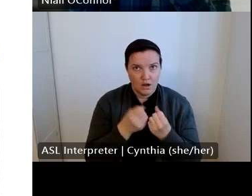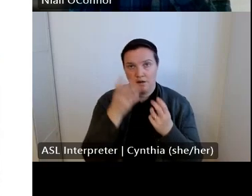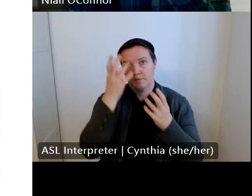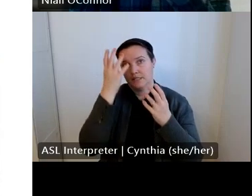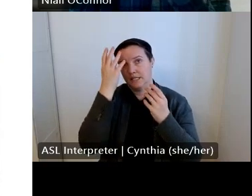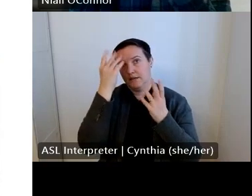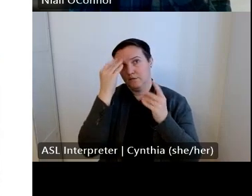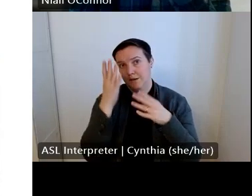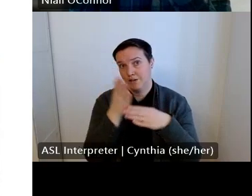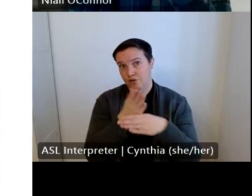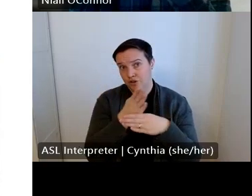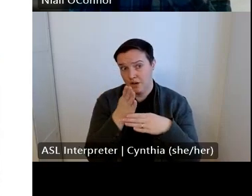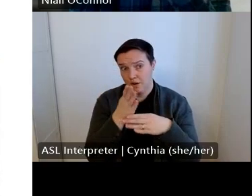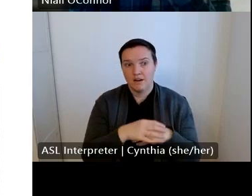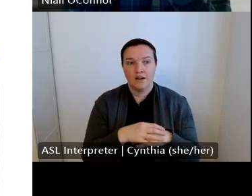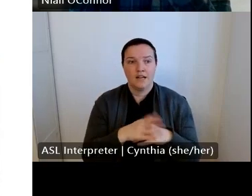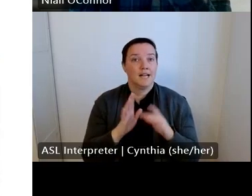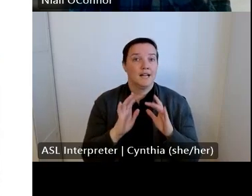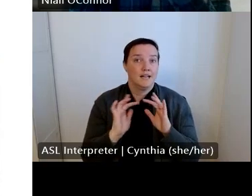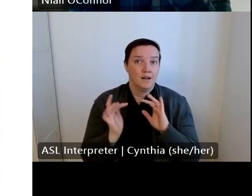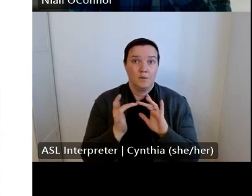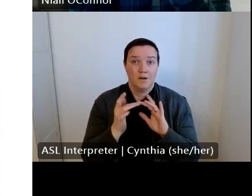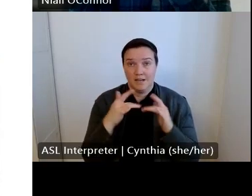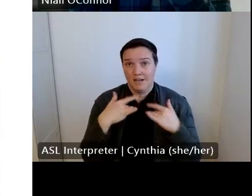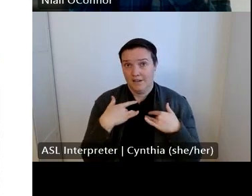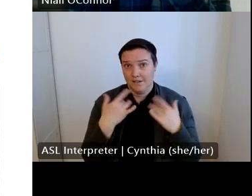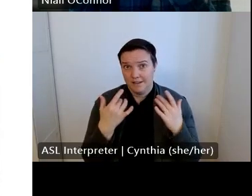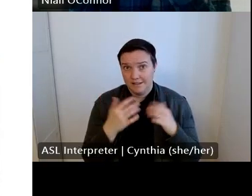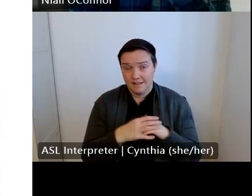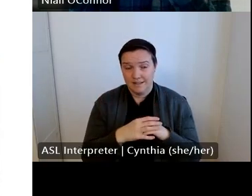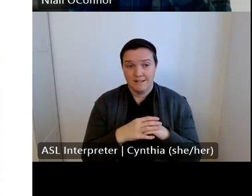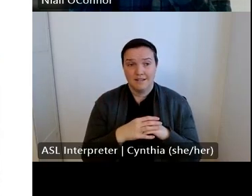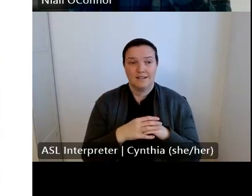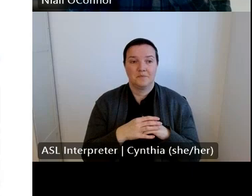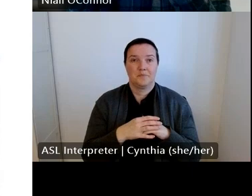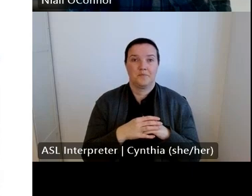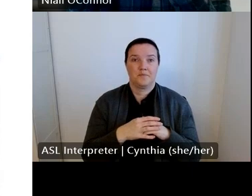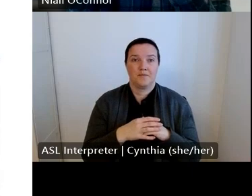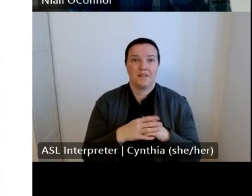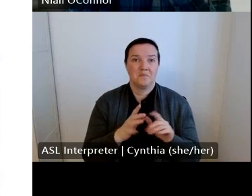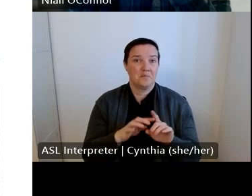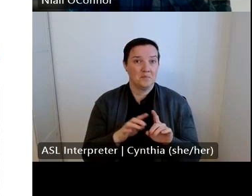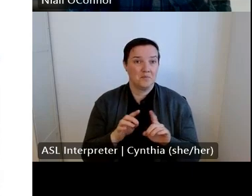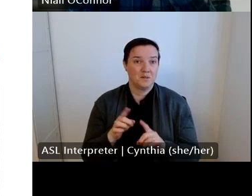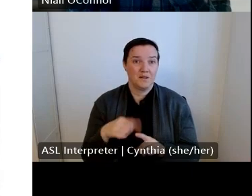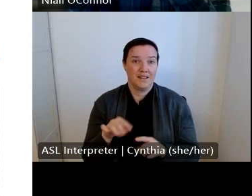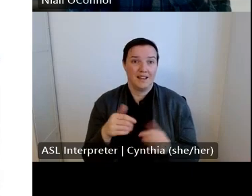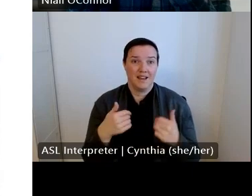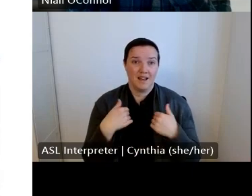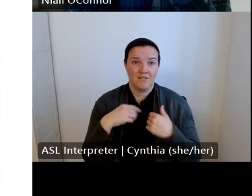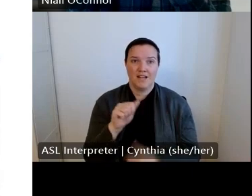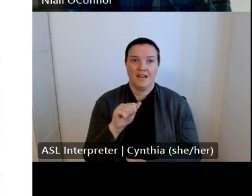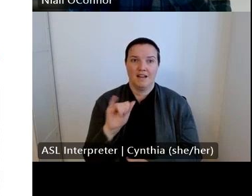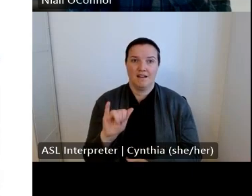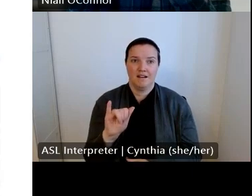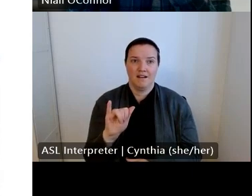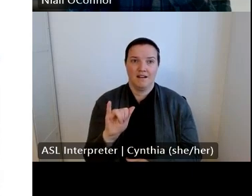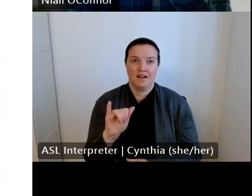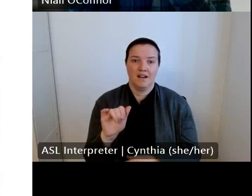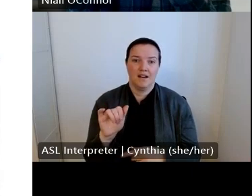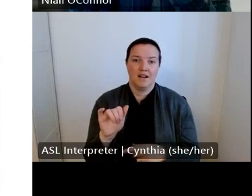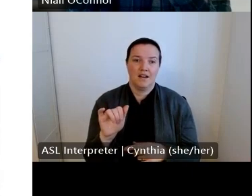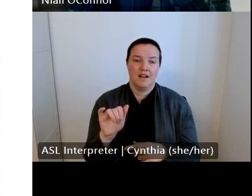information sharing, networking events, and they have